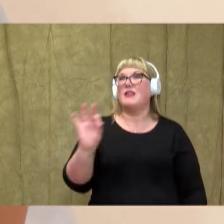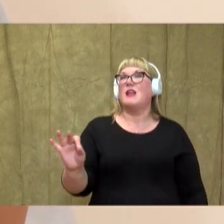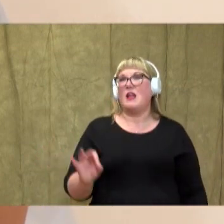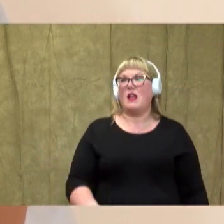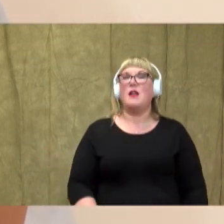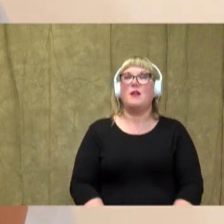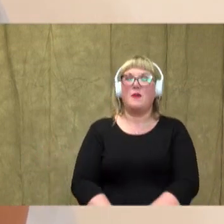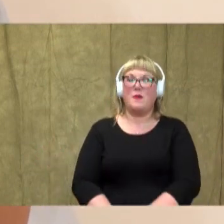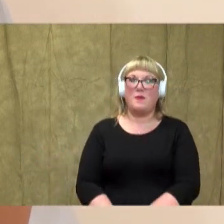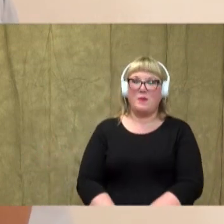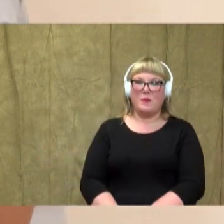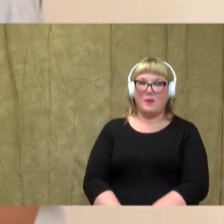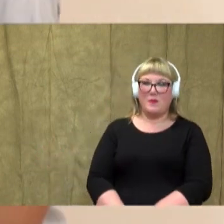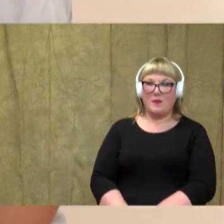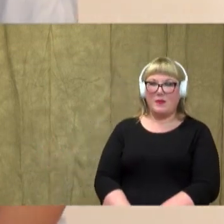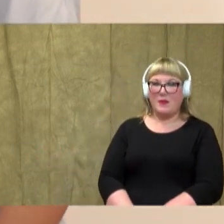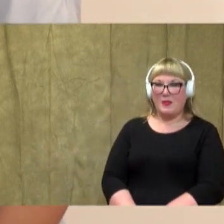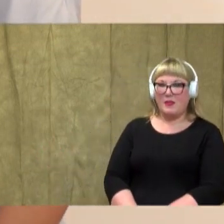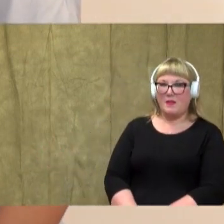79.